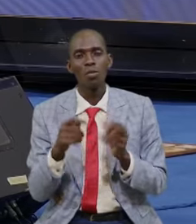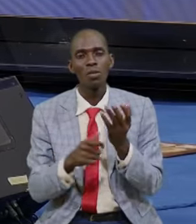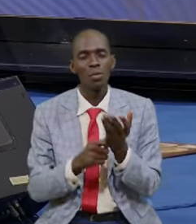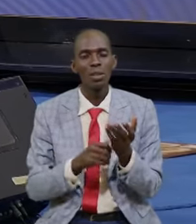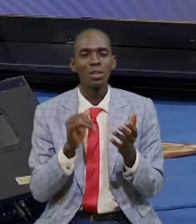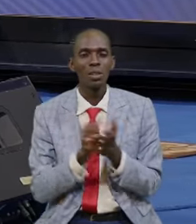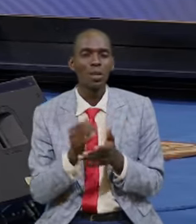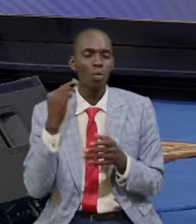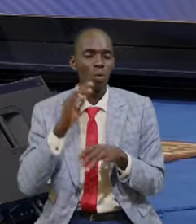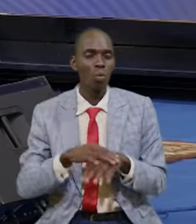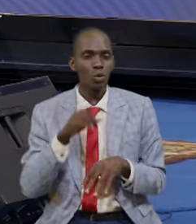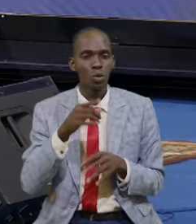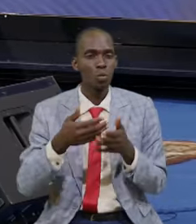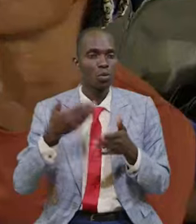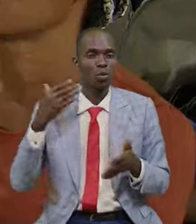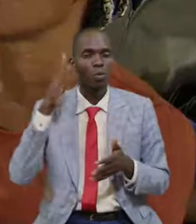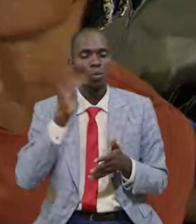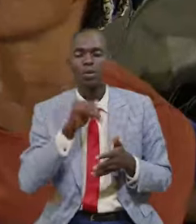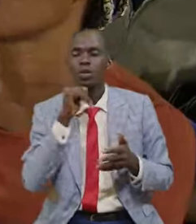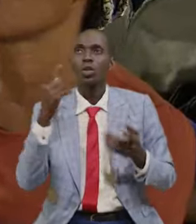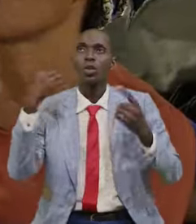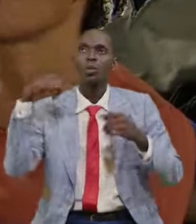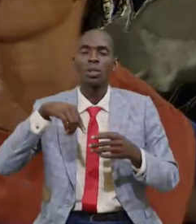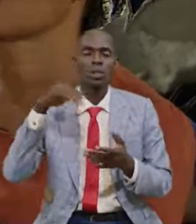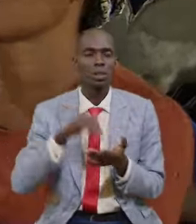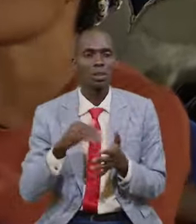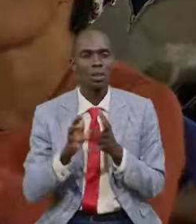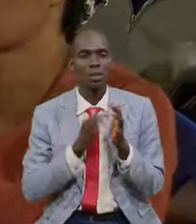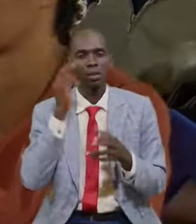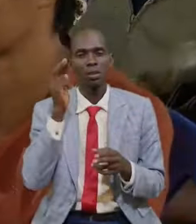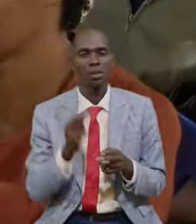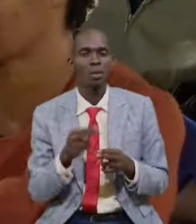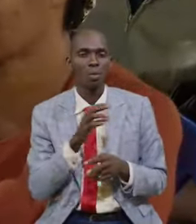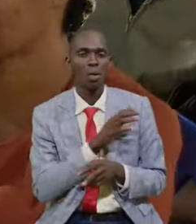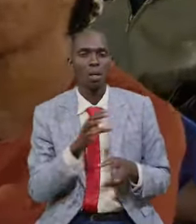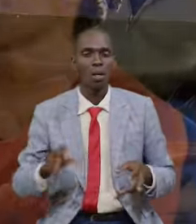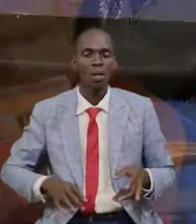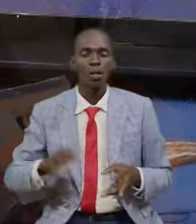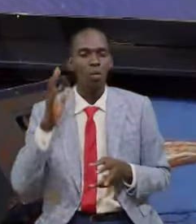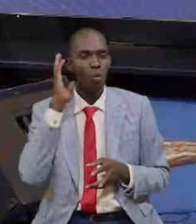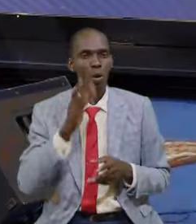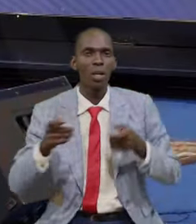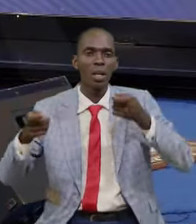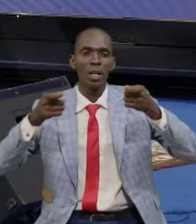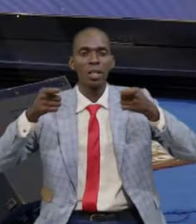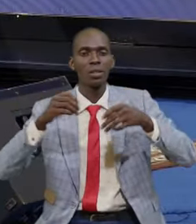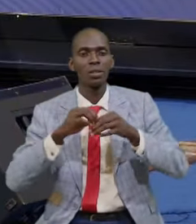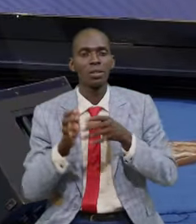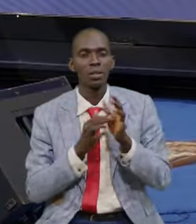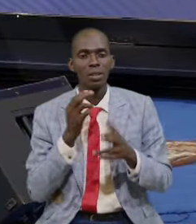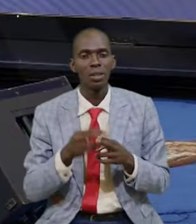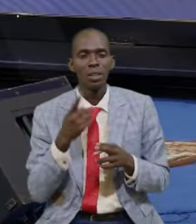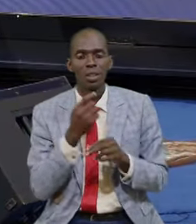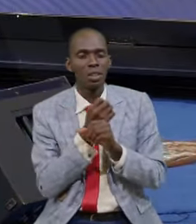will not reign again in Jesus' name. Christ will reign. The Savior will